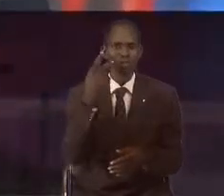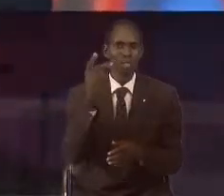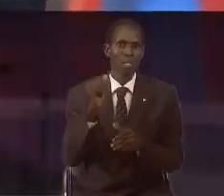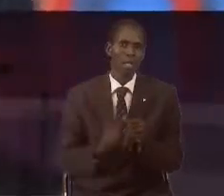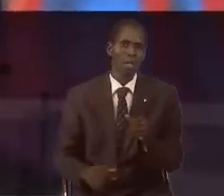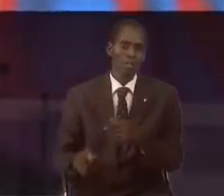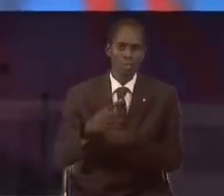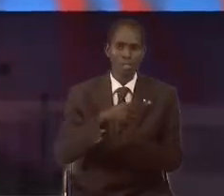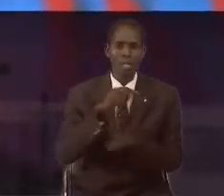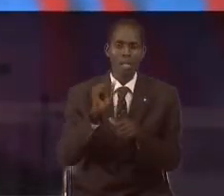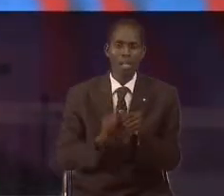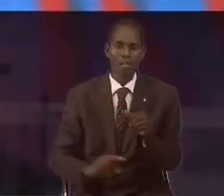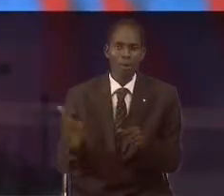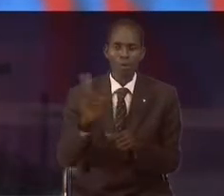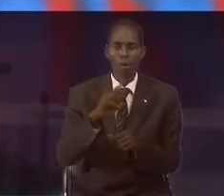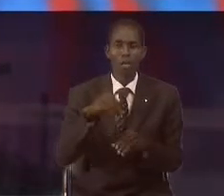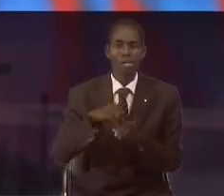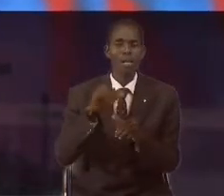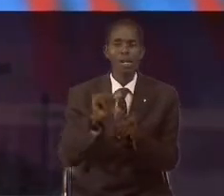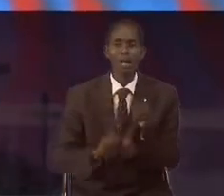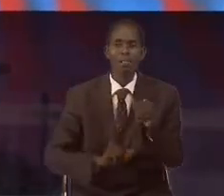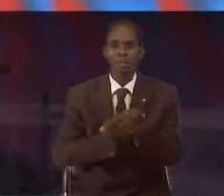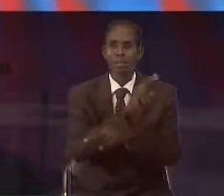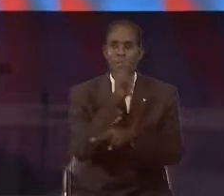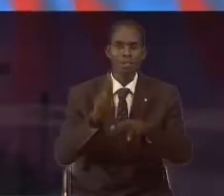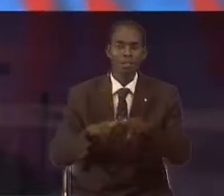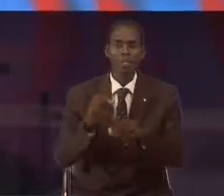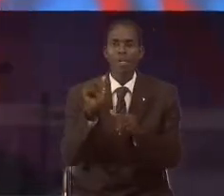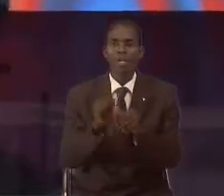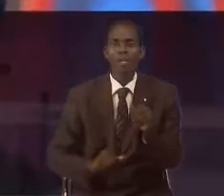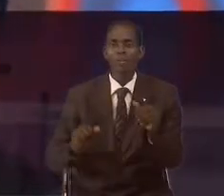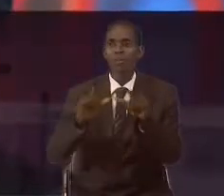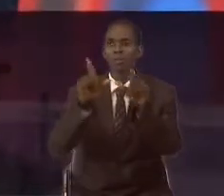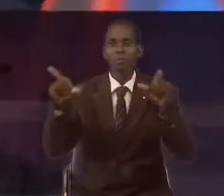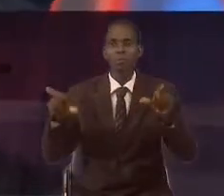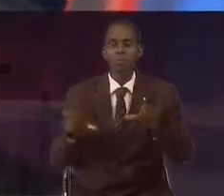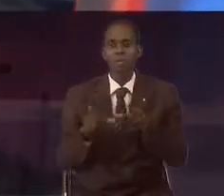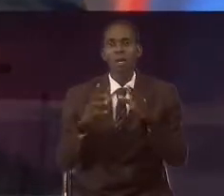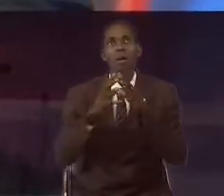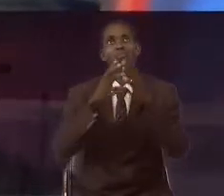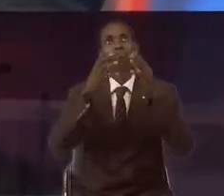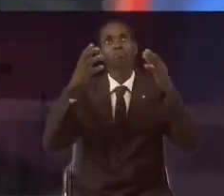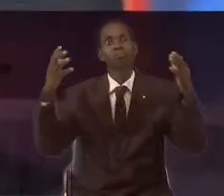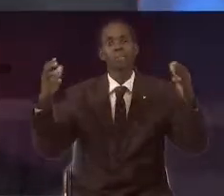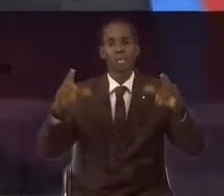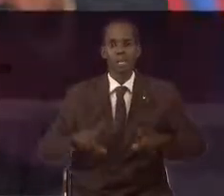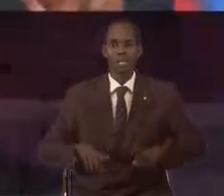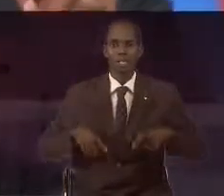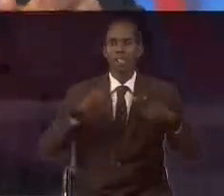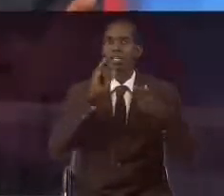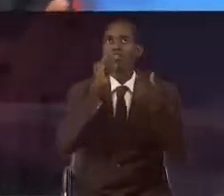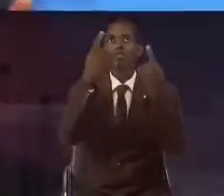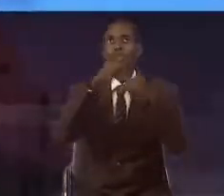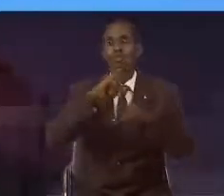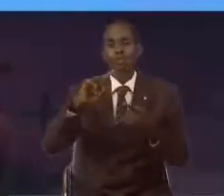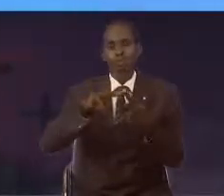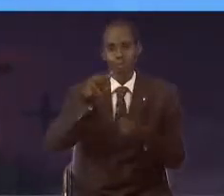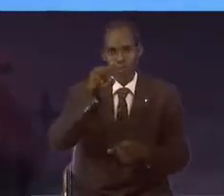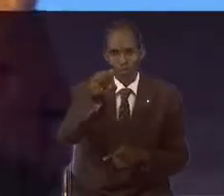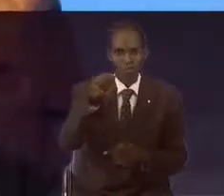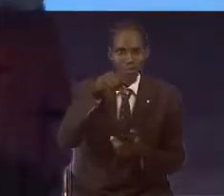That's what provides everything. Everyone, everywhere, in every nation, and in every